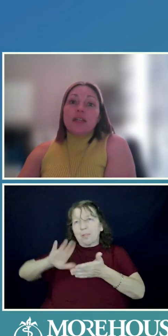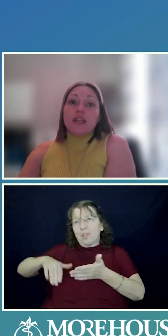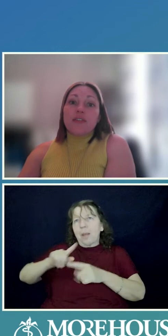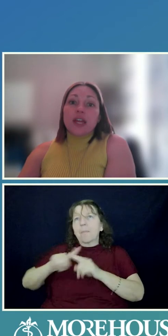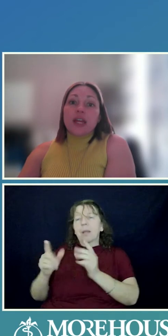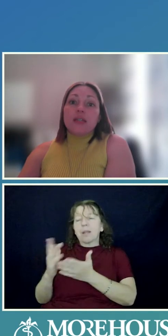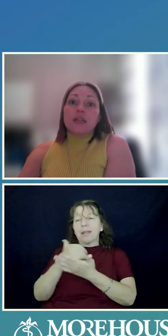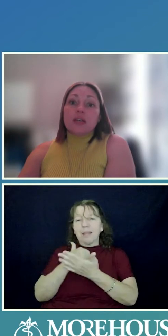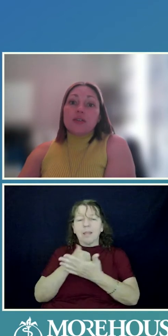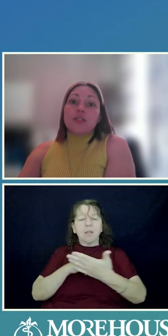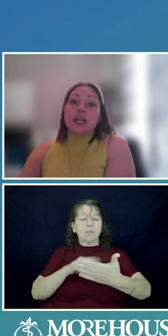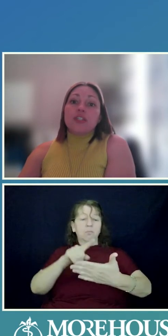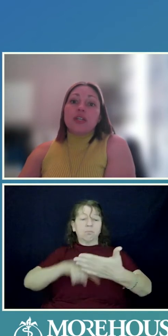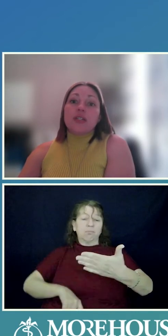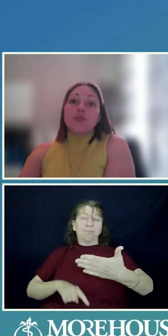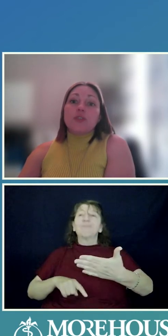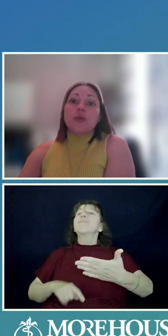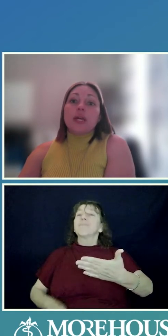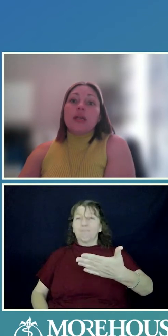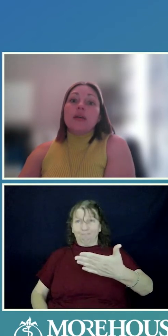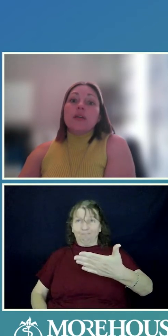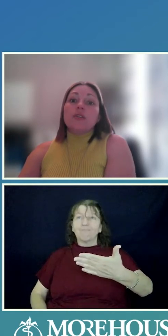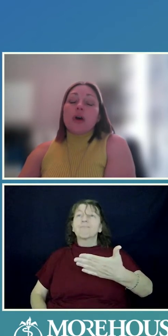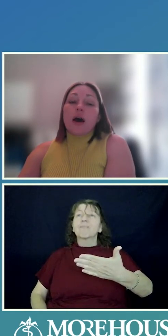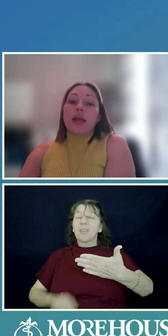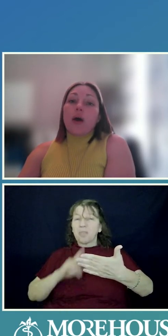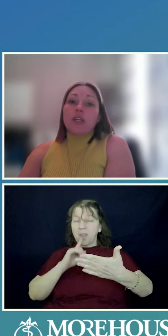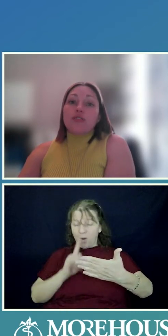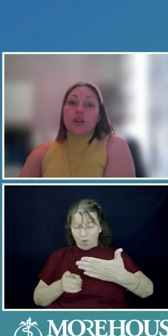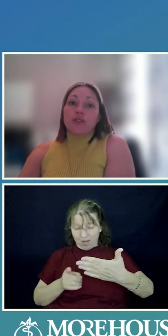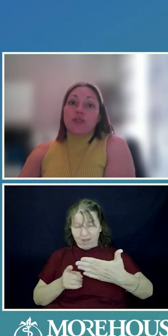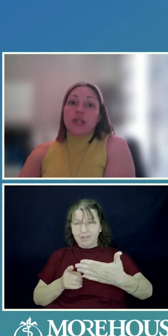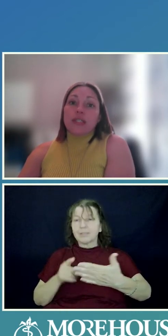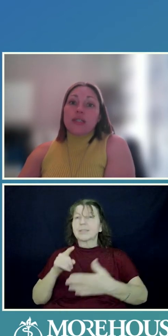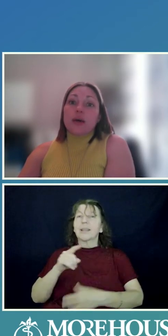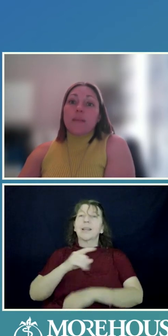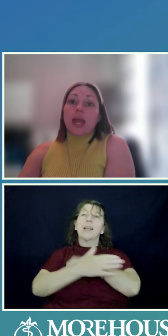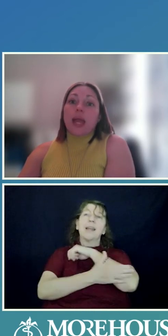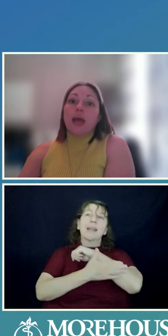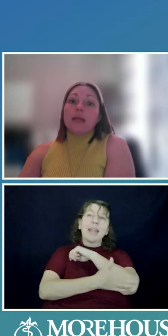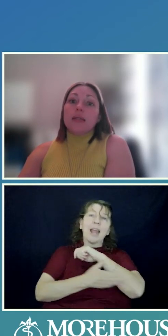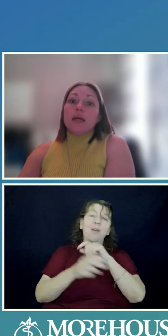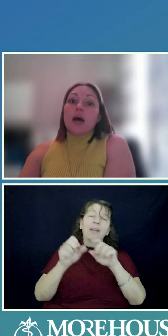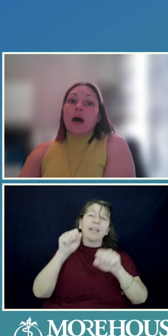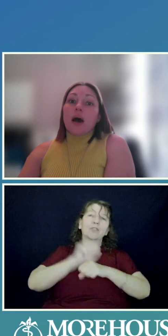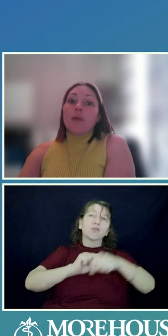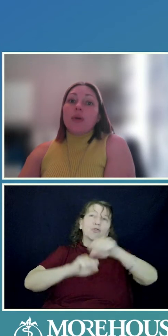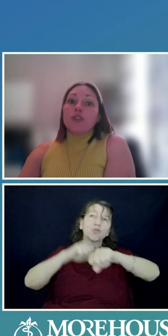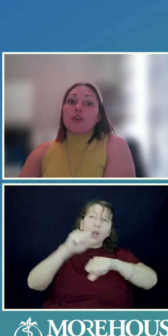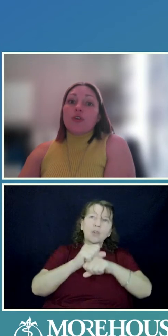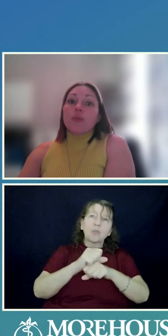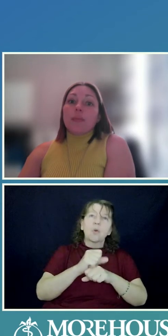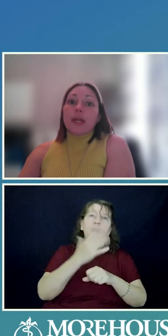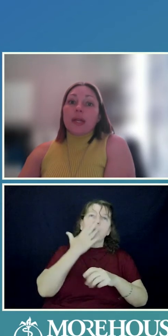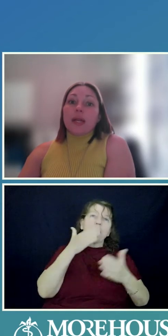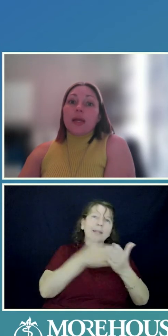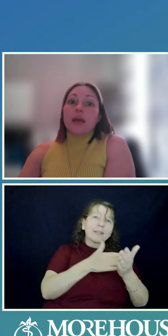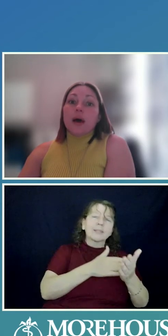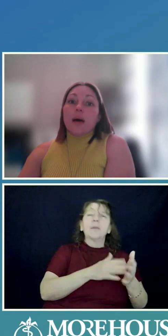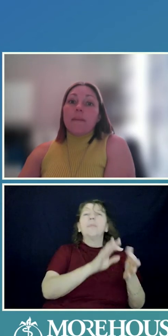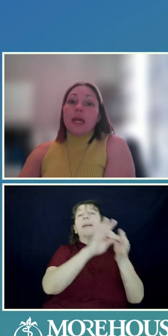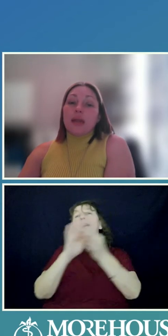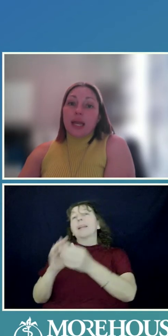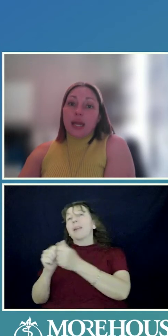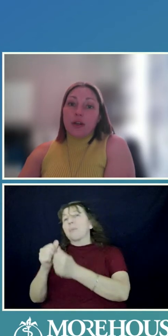find significant associations between county structural racism and maternal